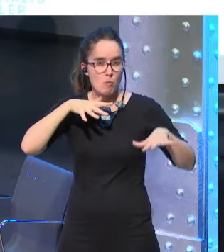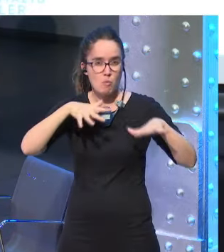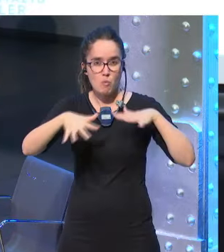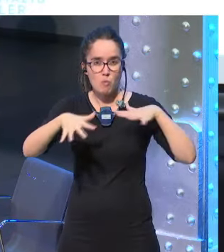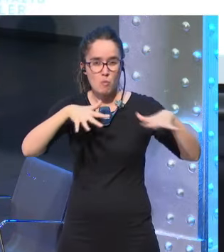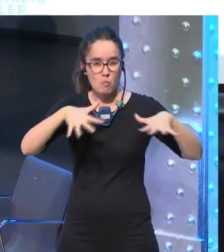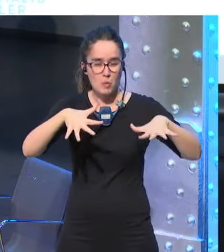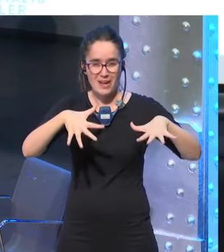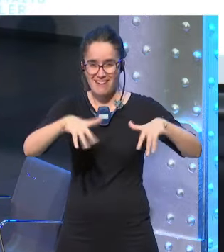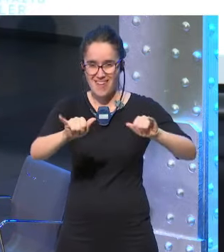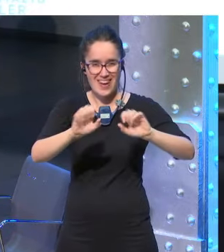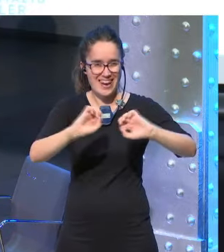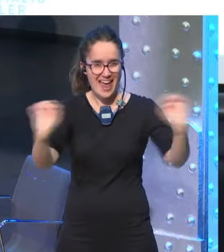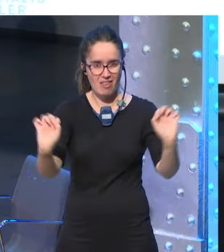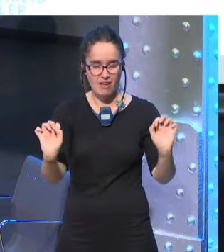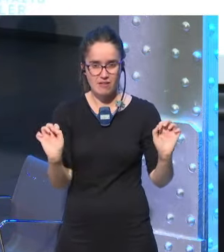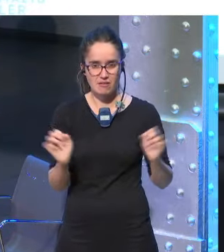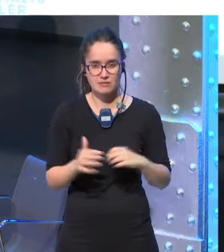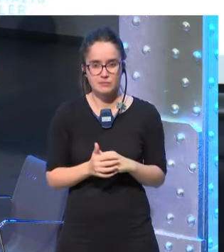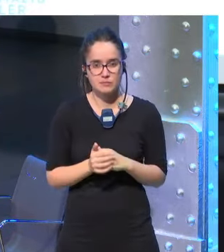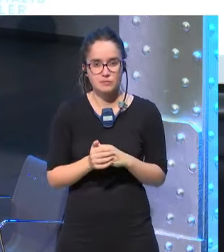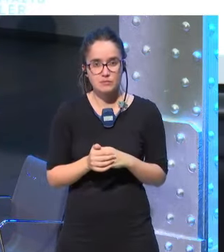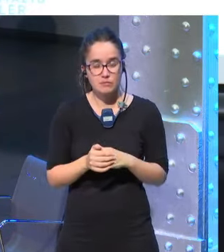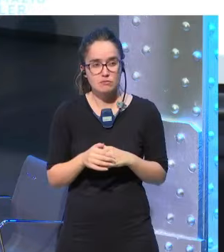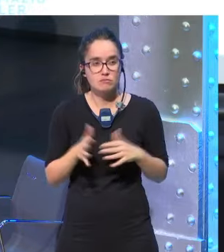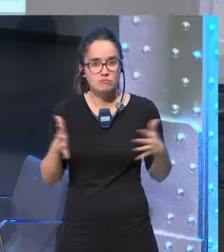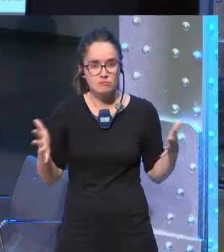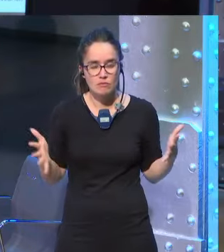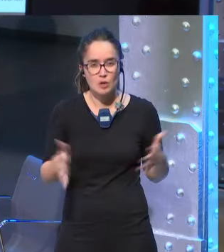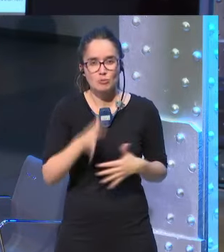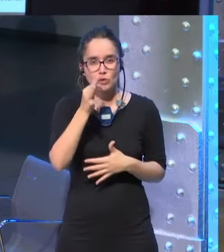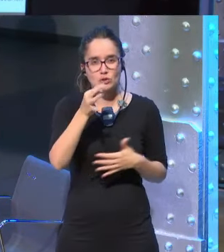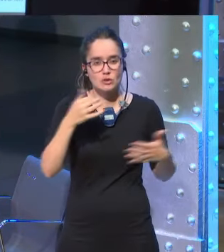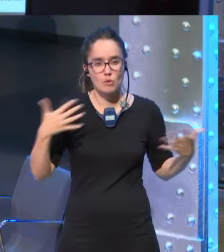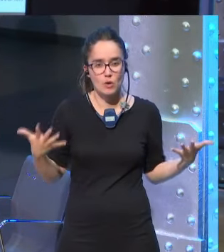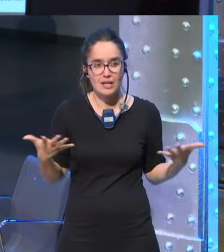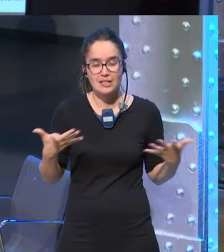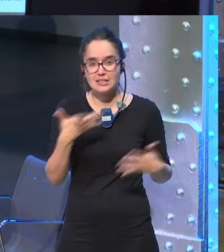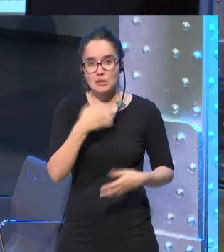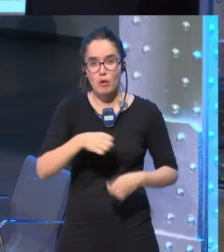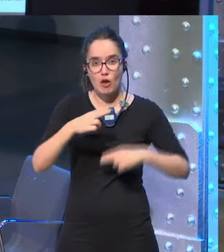And then of course the fun is to build it back, because